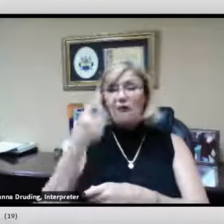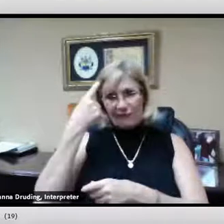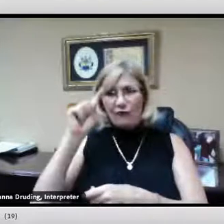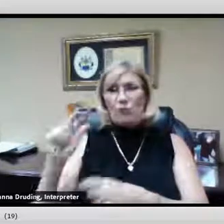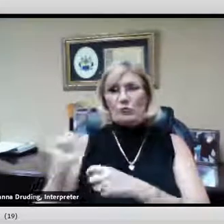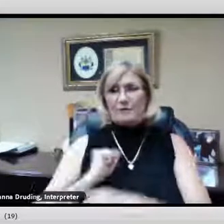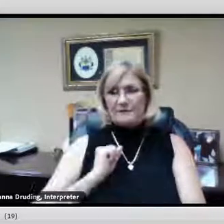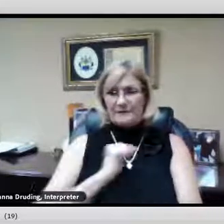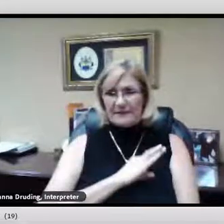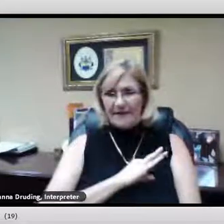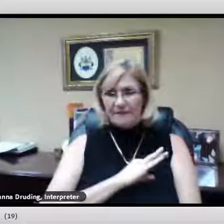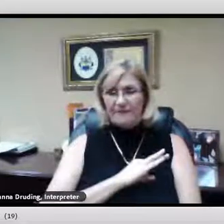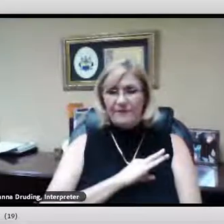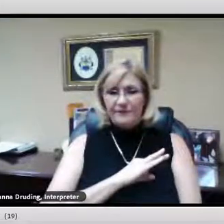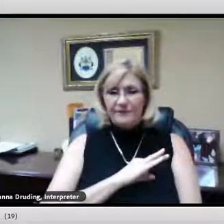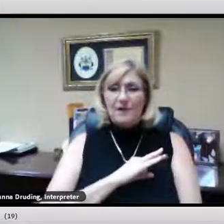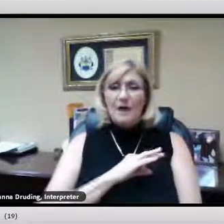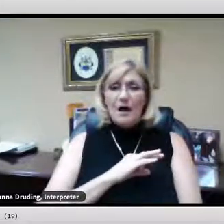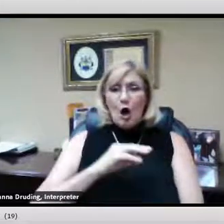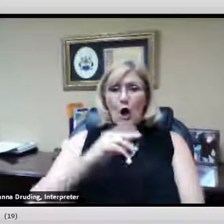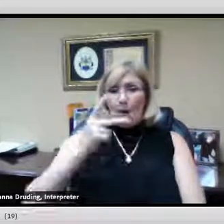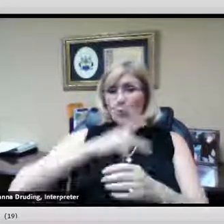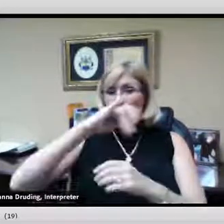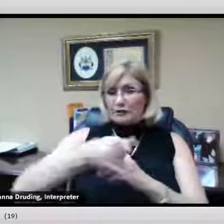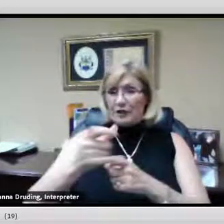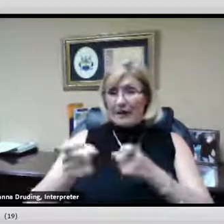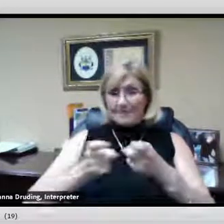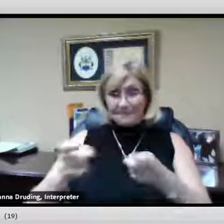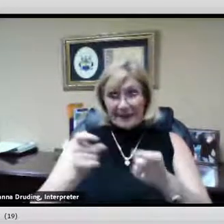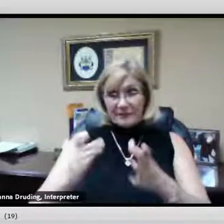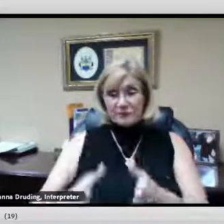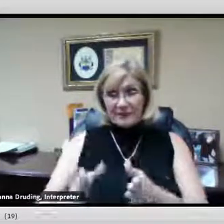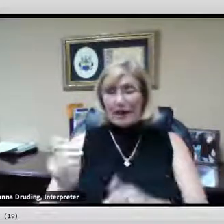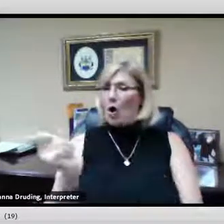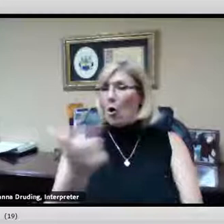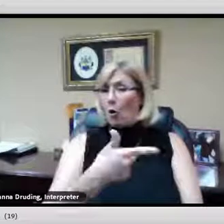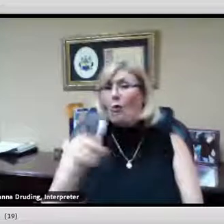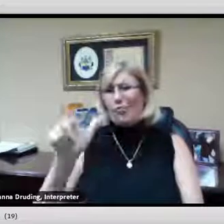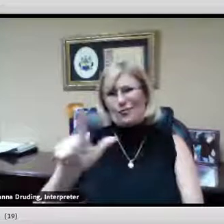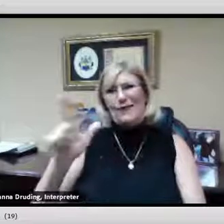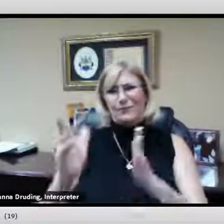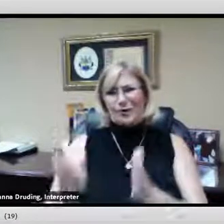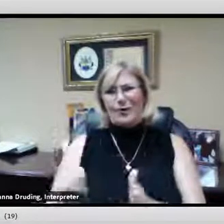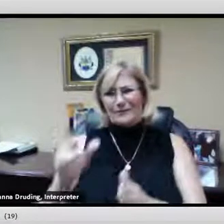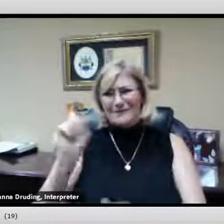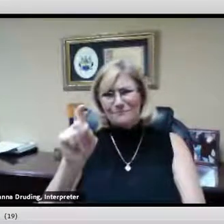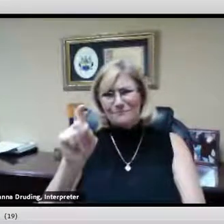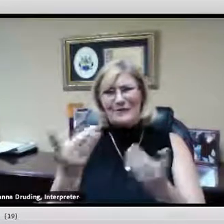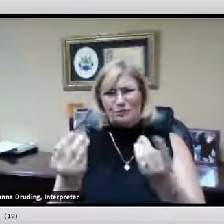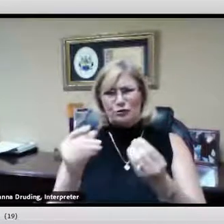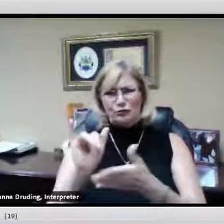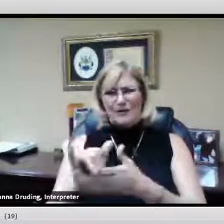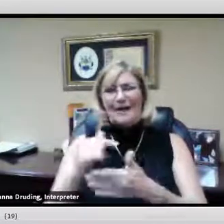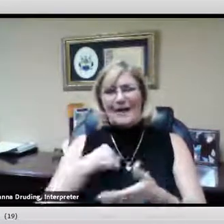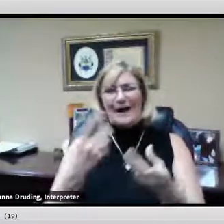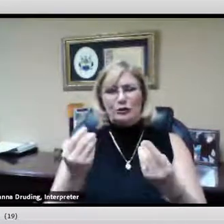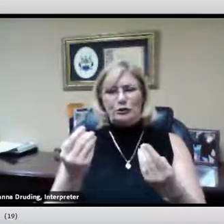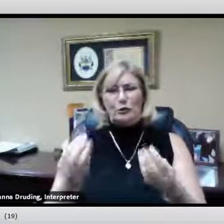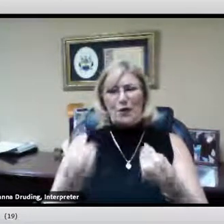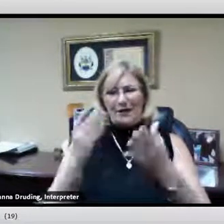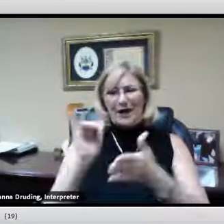staff. Project management, again, I think this is something all librarians have to do at this point, but I do a lot of it. Part of it is